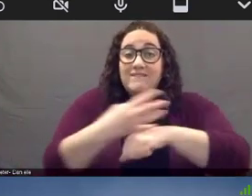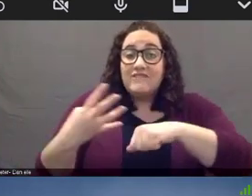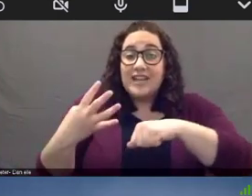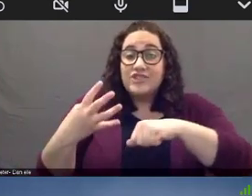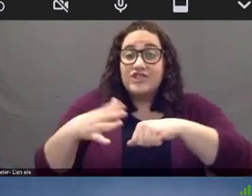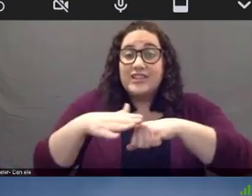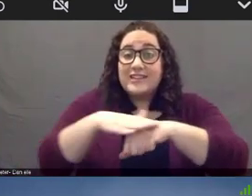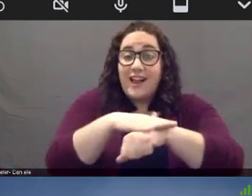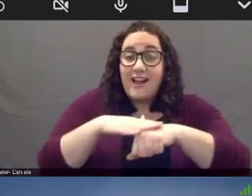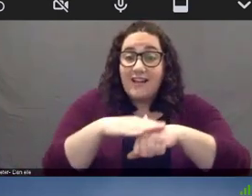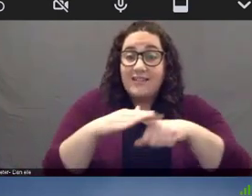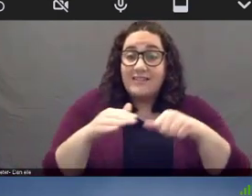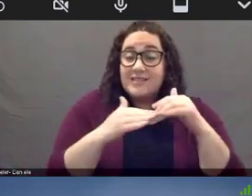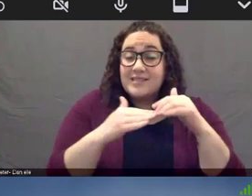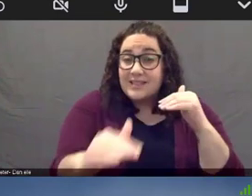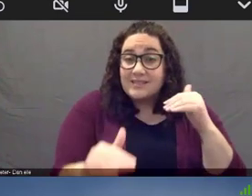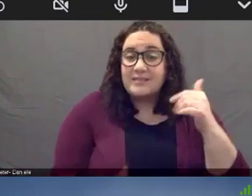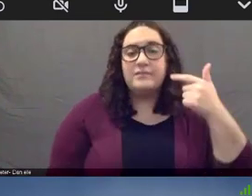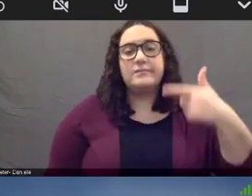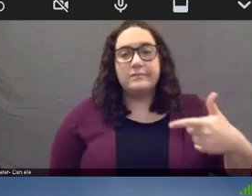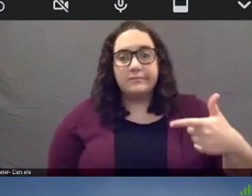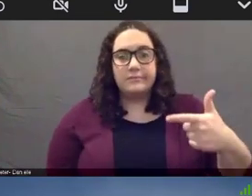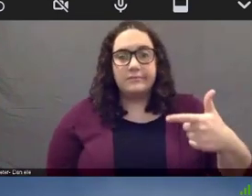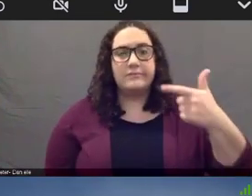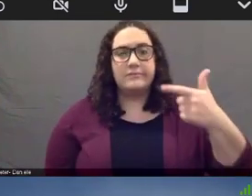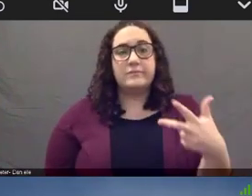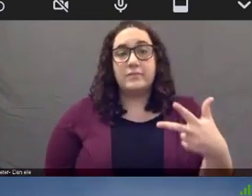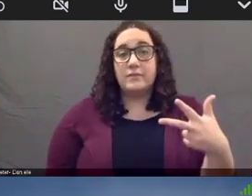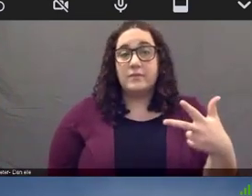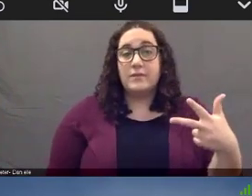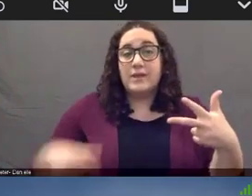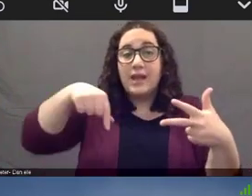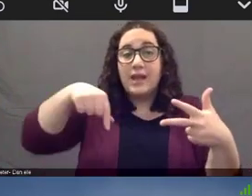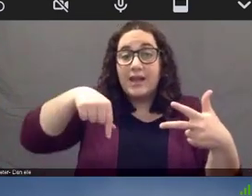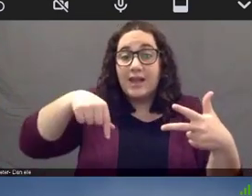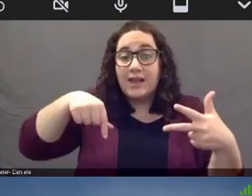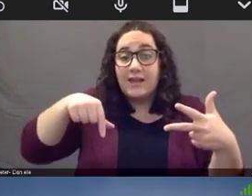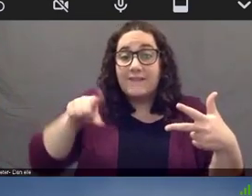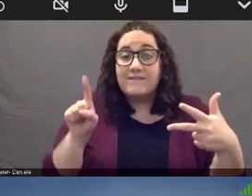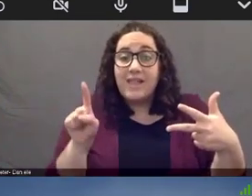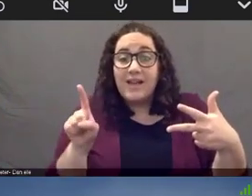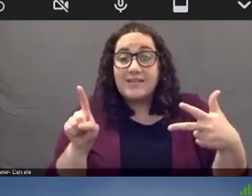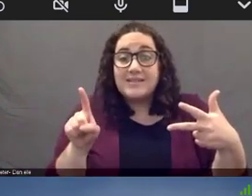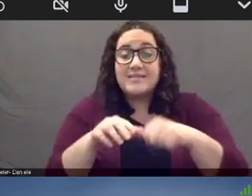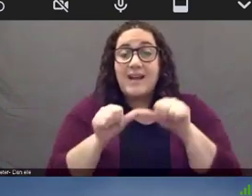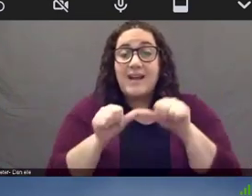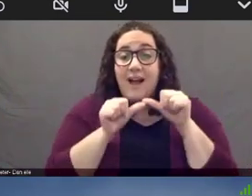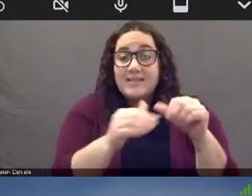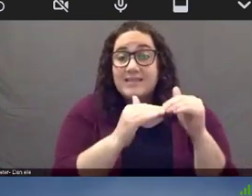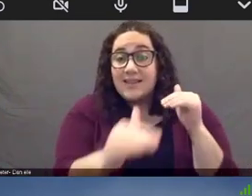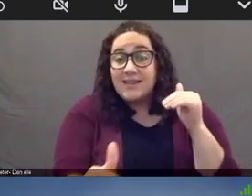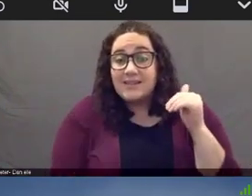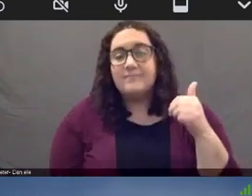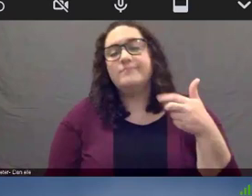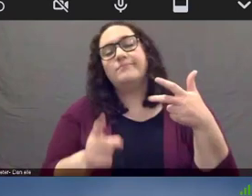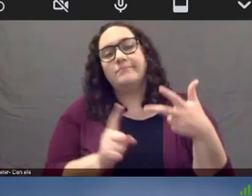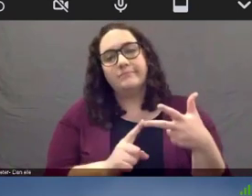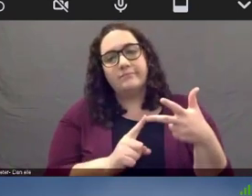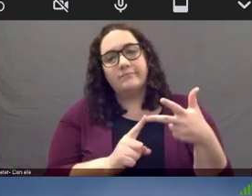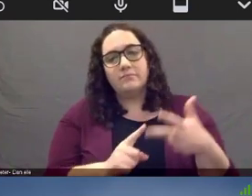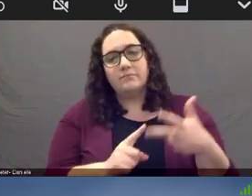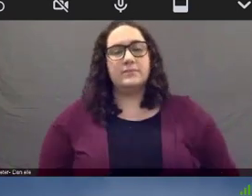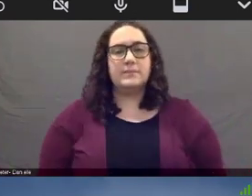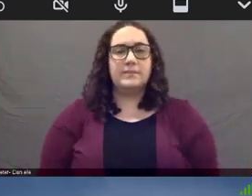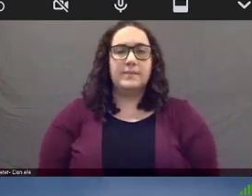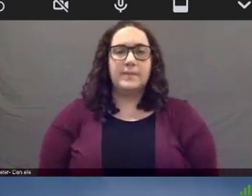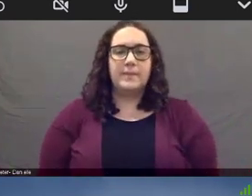So I mean, these equations aren't super easy to use. We understand that you can't necessarily put these into your calculator,